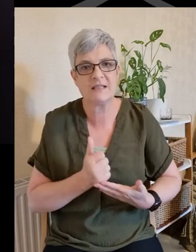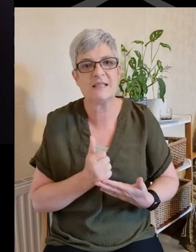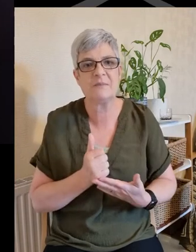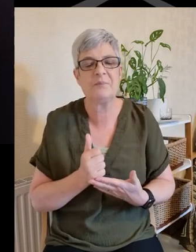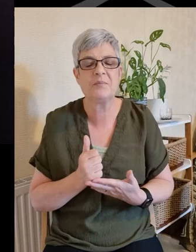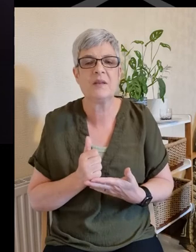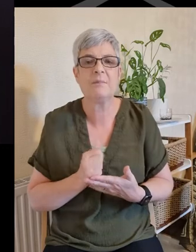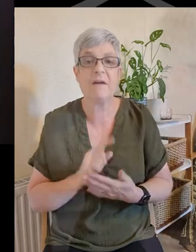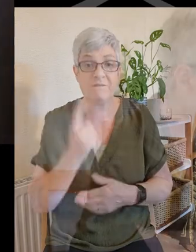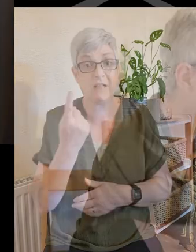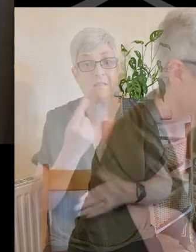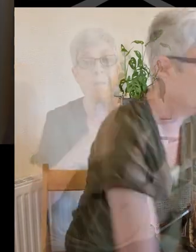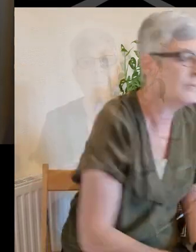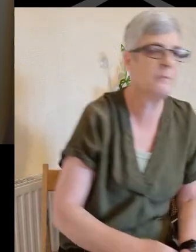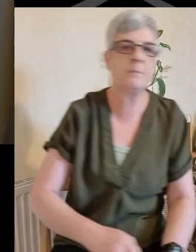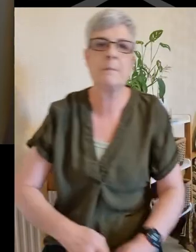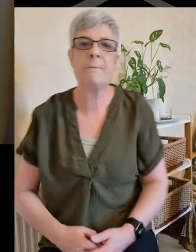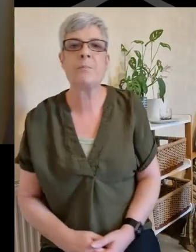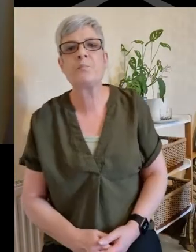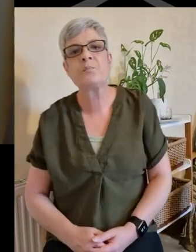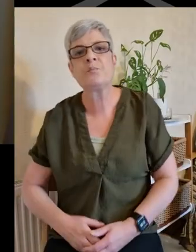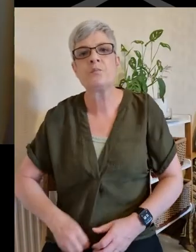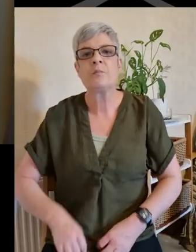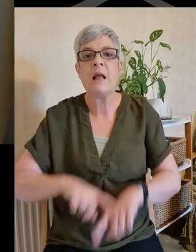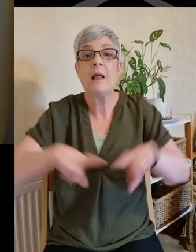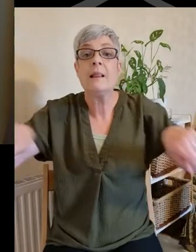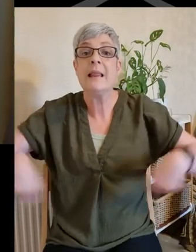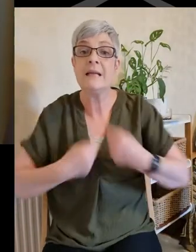firstly, Morag's leading us in prayer. Let's pray together.